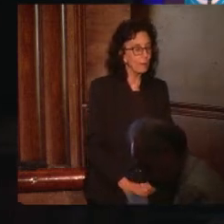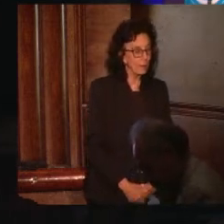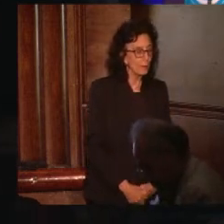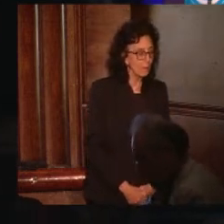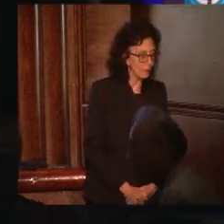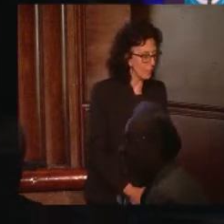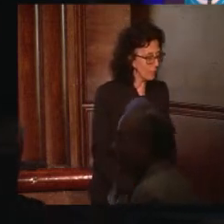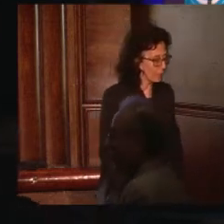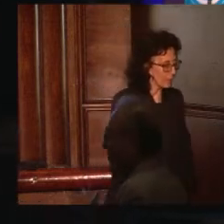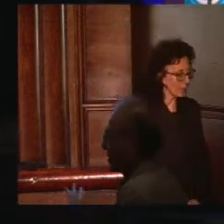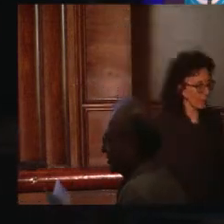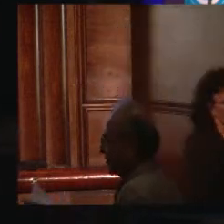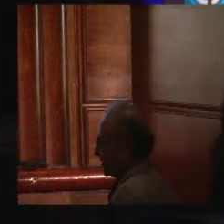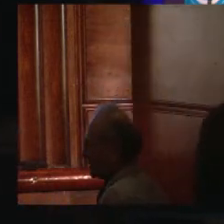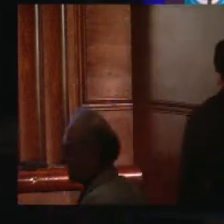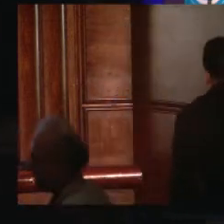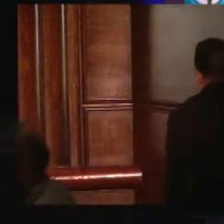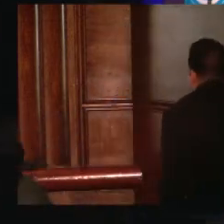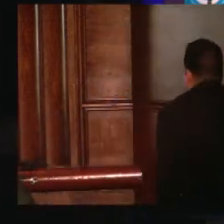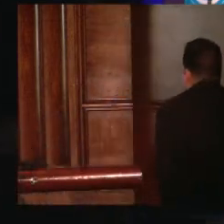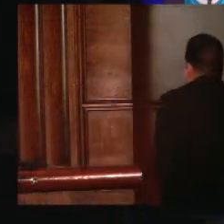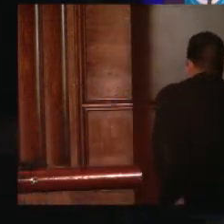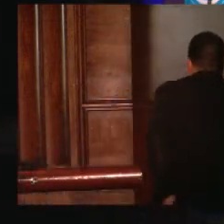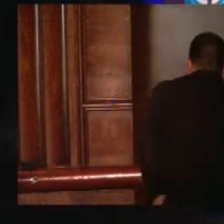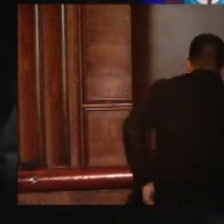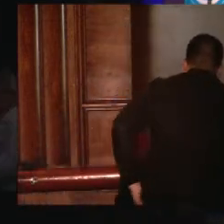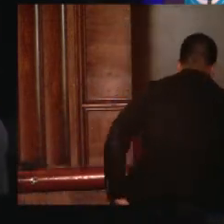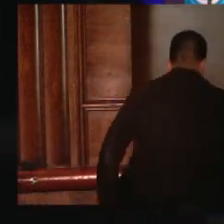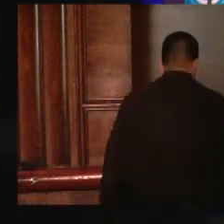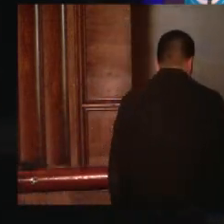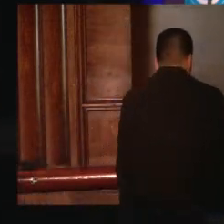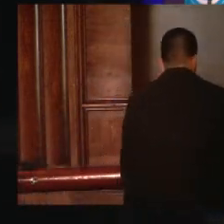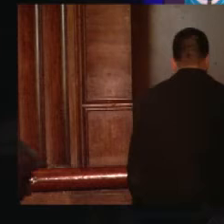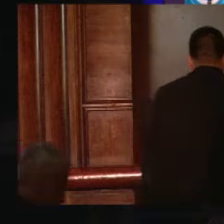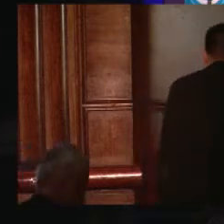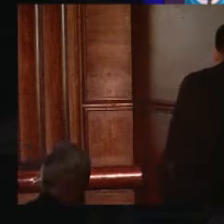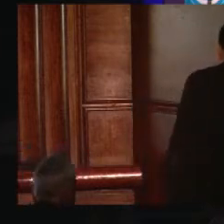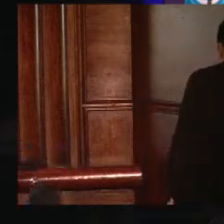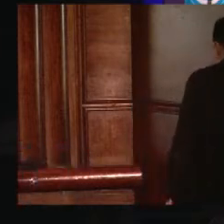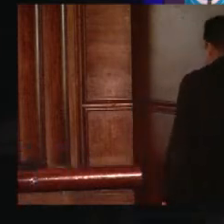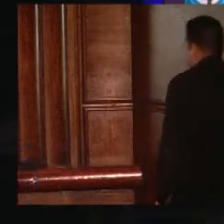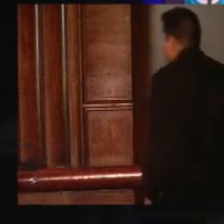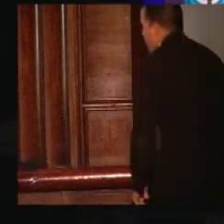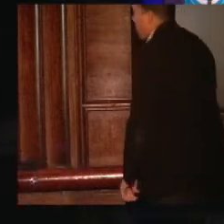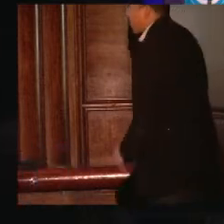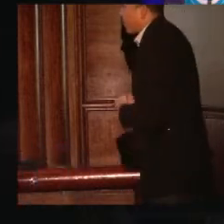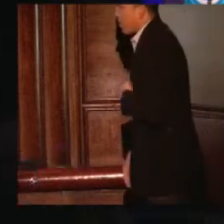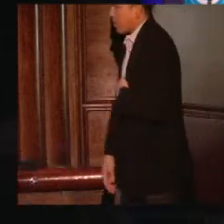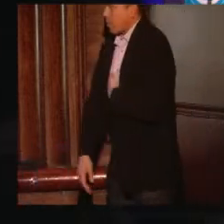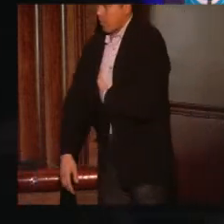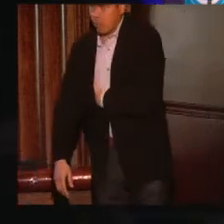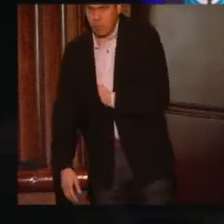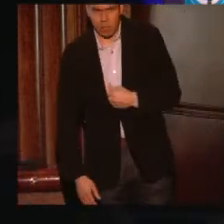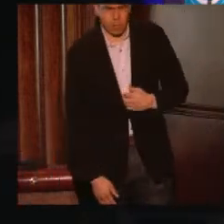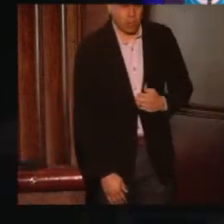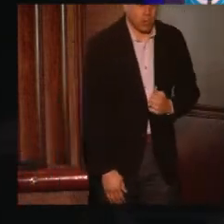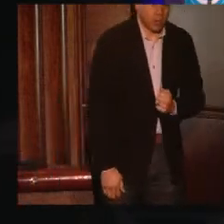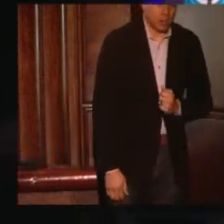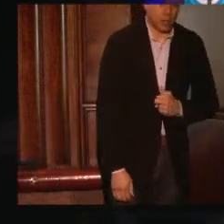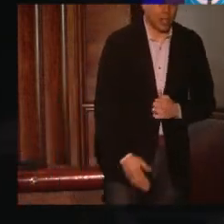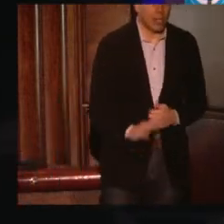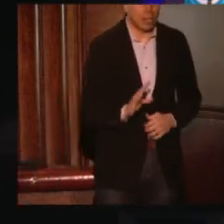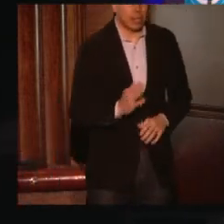Please welcome Pete Cashmore, founder of Mashable, in conversation with Roya Mahboob, digital entrepreneur,